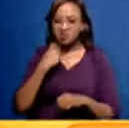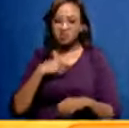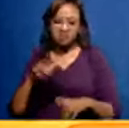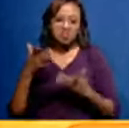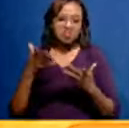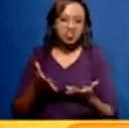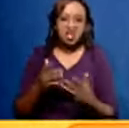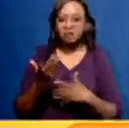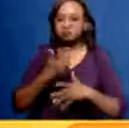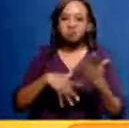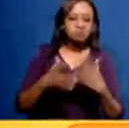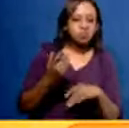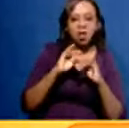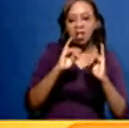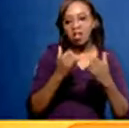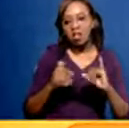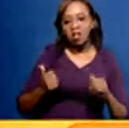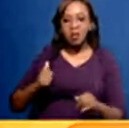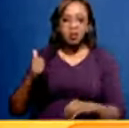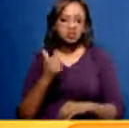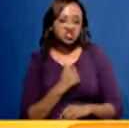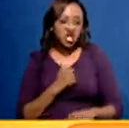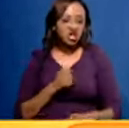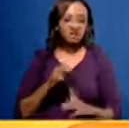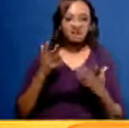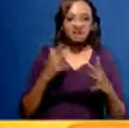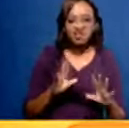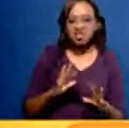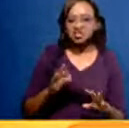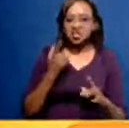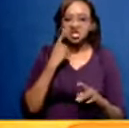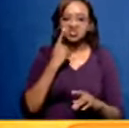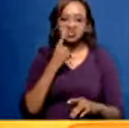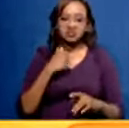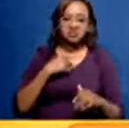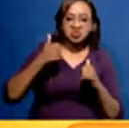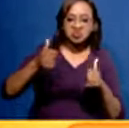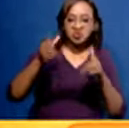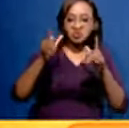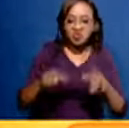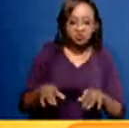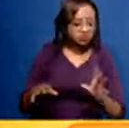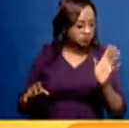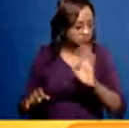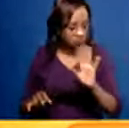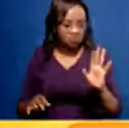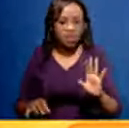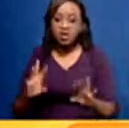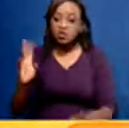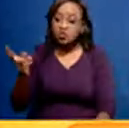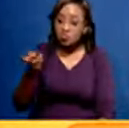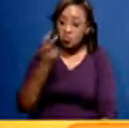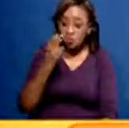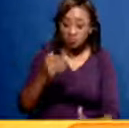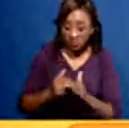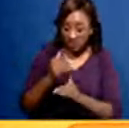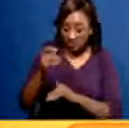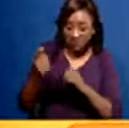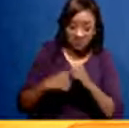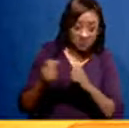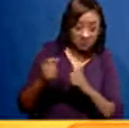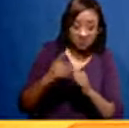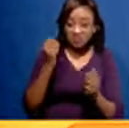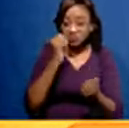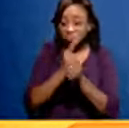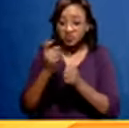have a good interaction with you, Jeff, which will judge whether I'm a good chancellor or not. I want to be judged 6 months from now, 12 months from